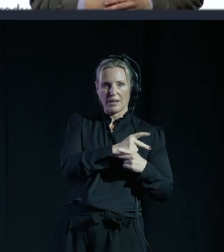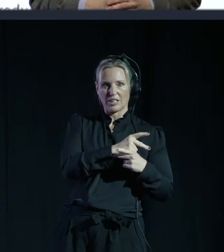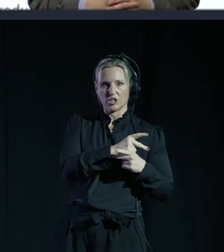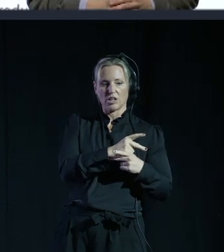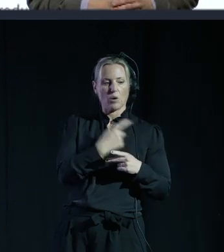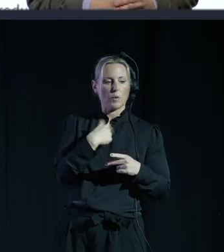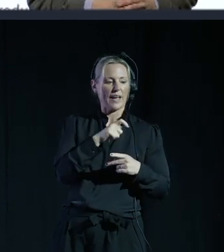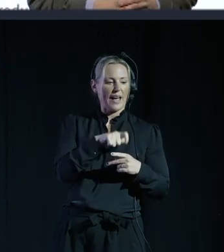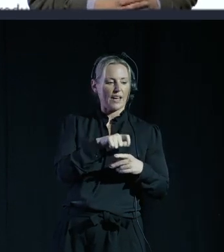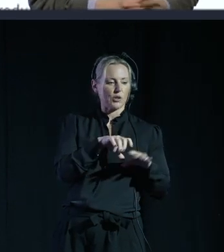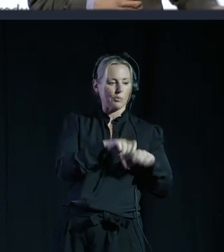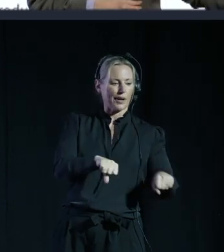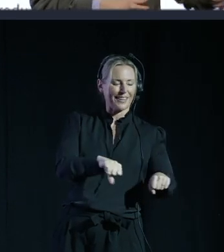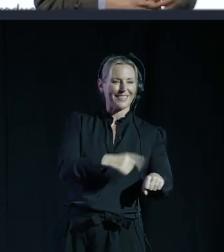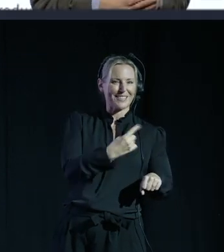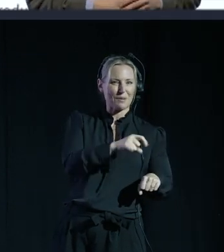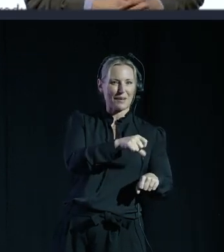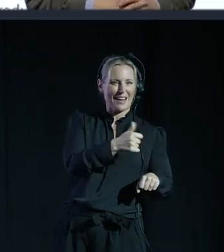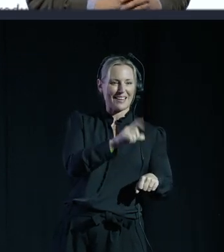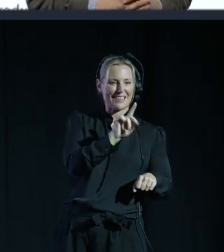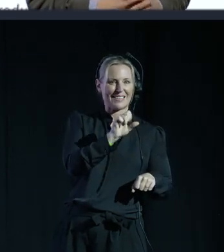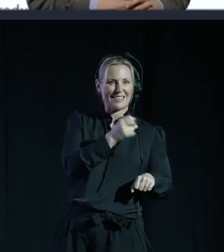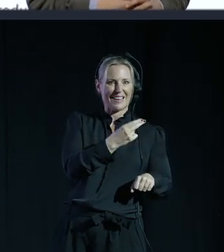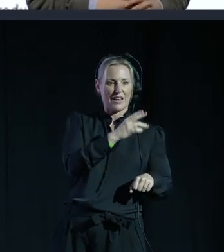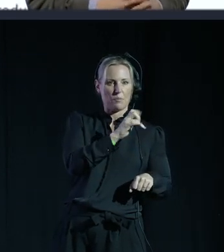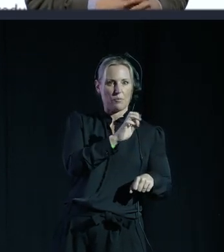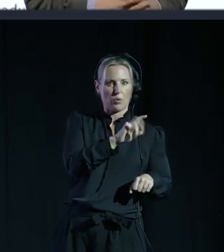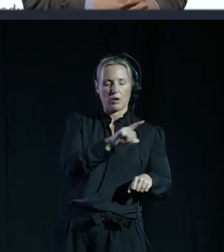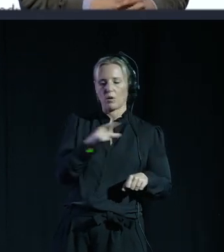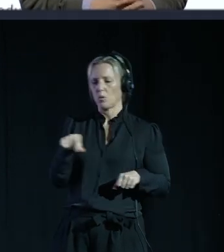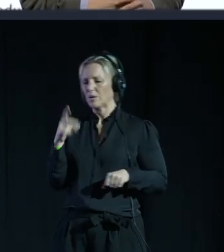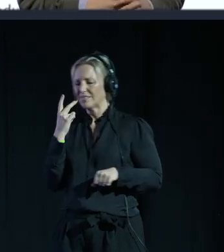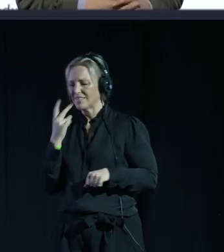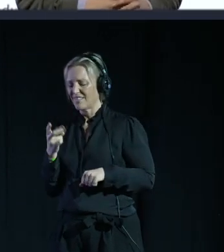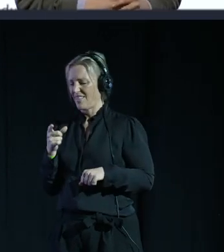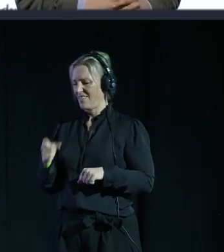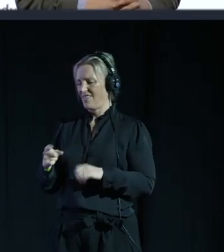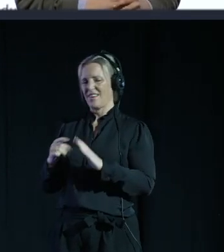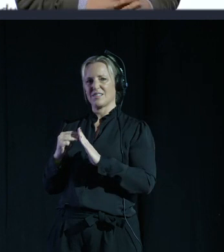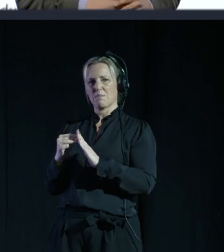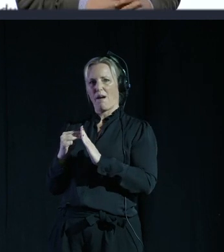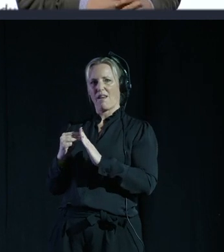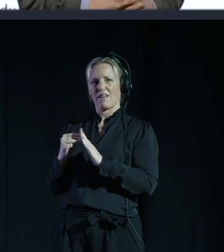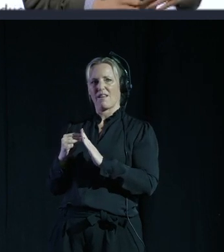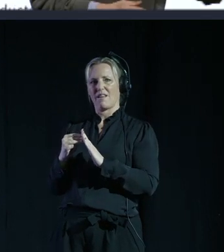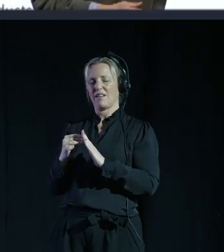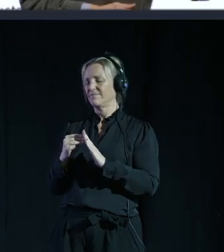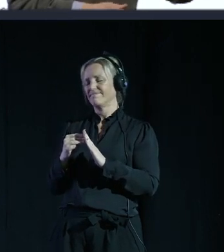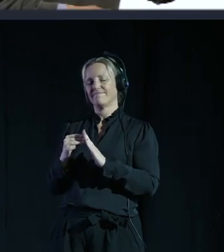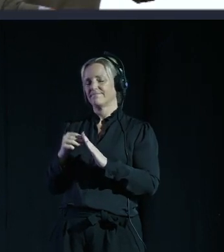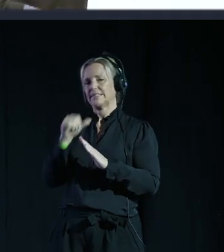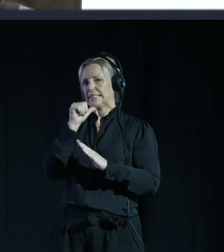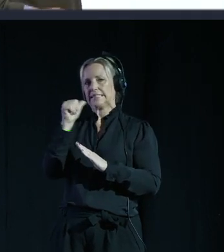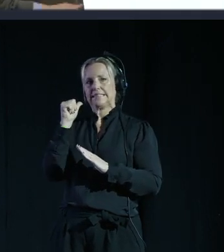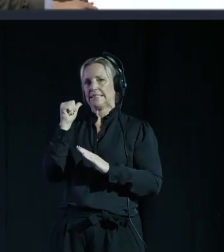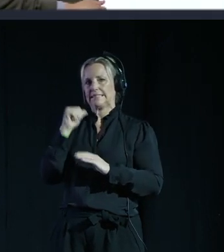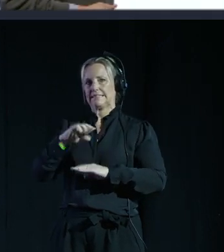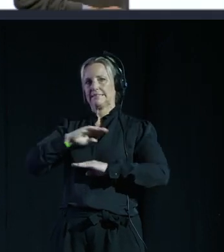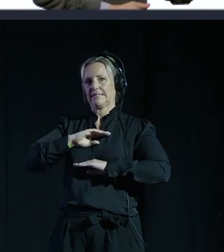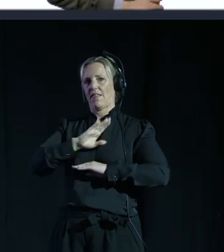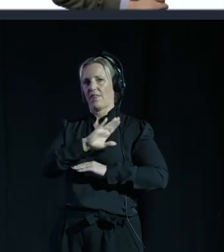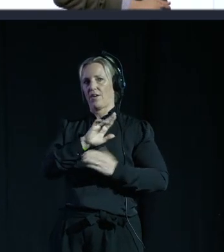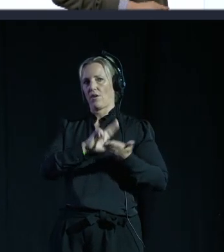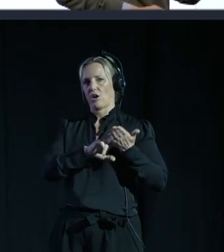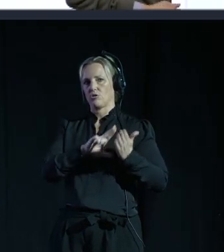dashboard downstream, we're going to see right away that this model failed to satisfy its contract. We're going to understand that there's